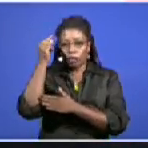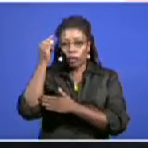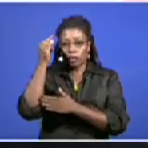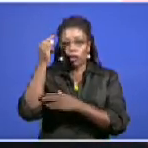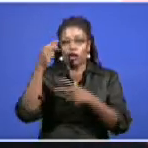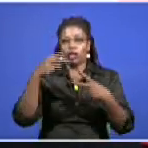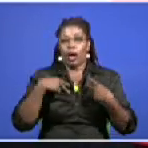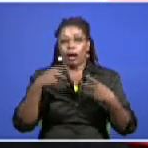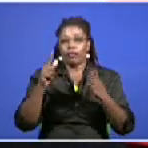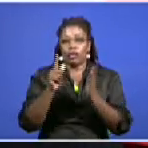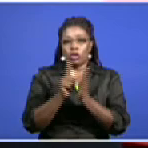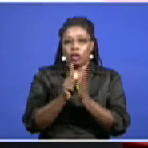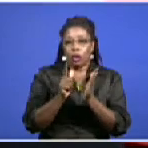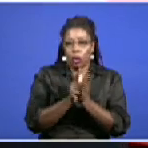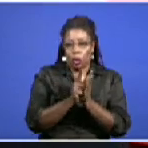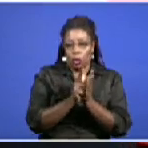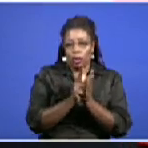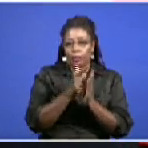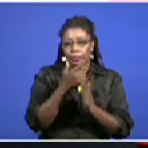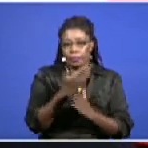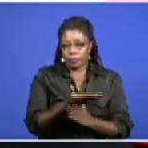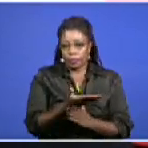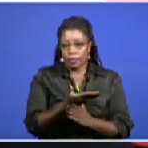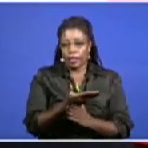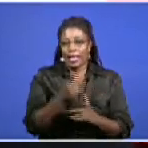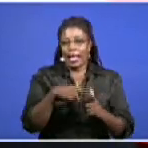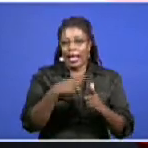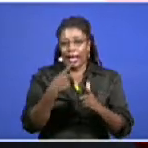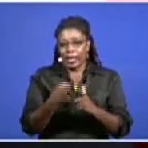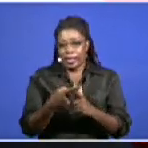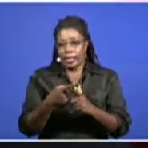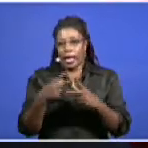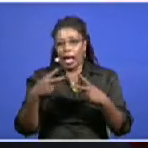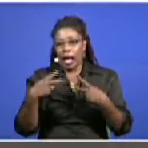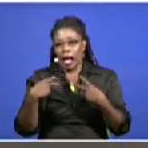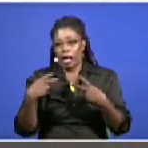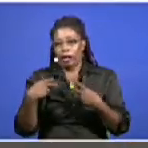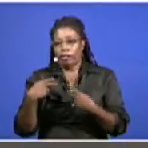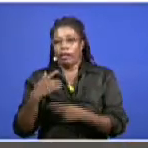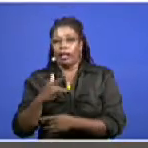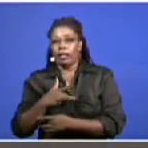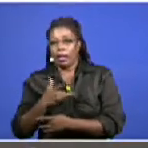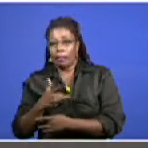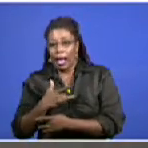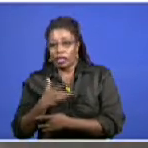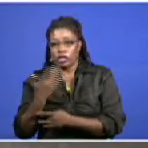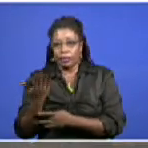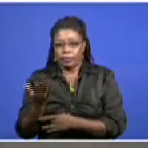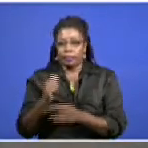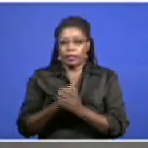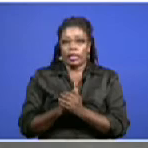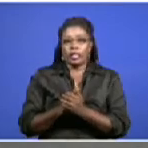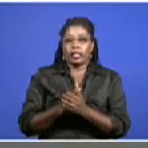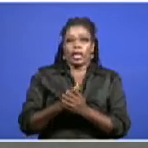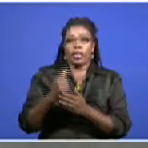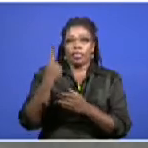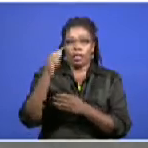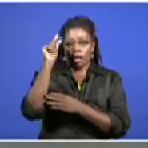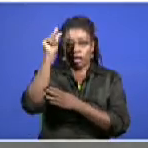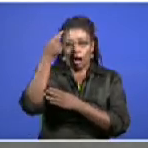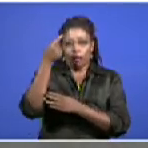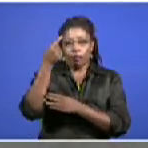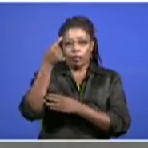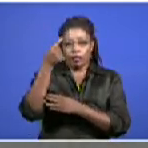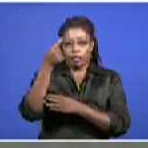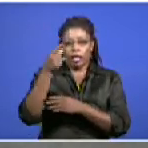law in one hand and the other hand to have compassion. Folks says the government plans to transform shantytowns into